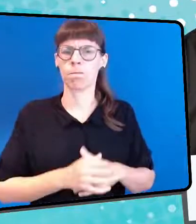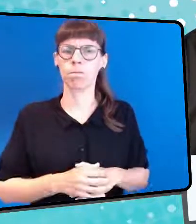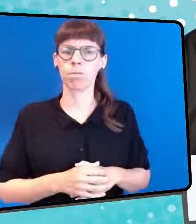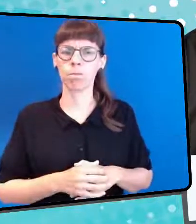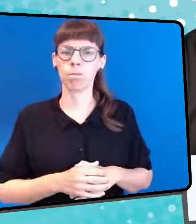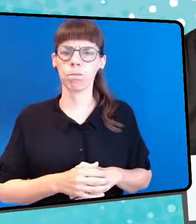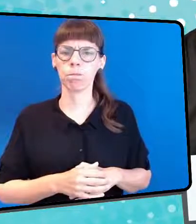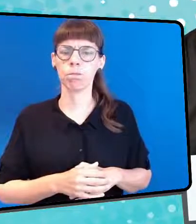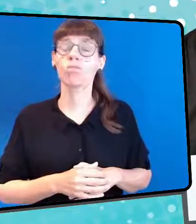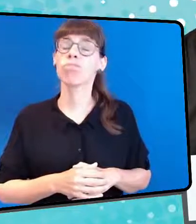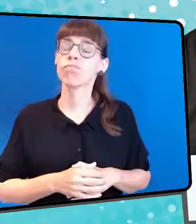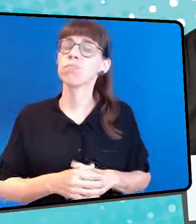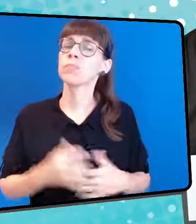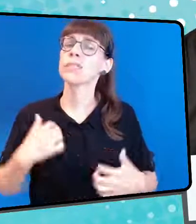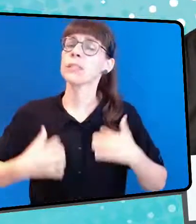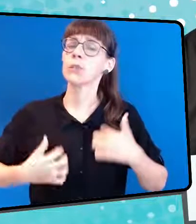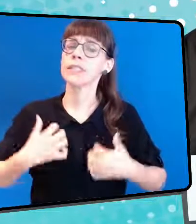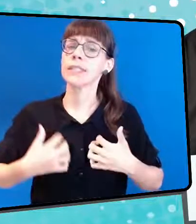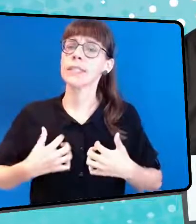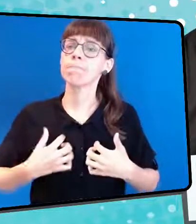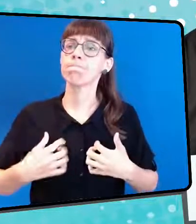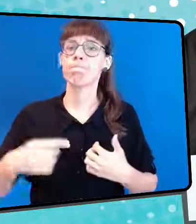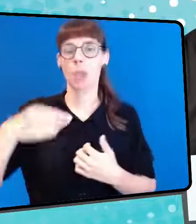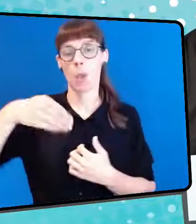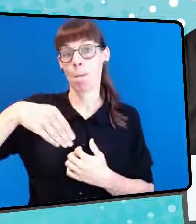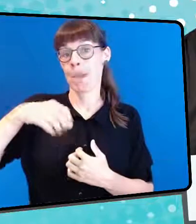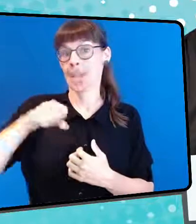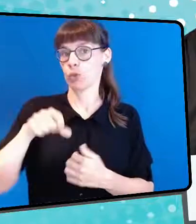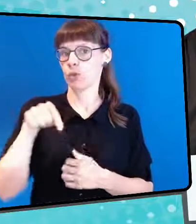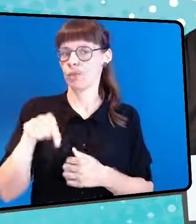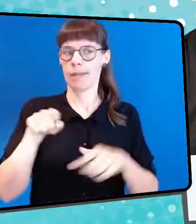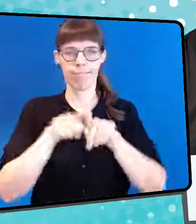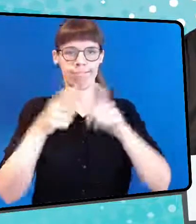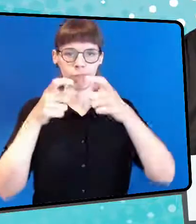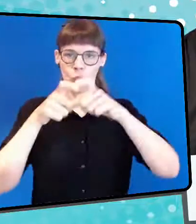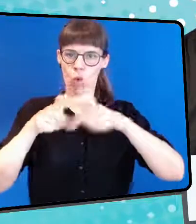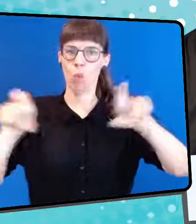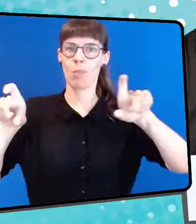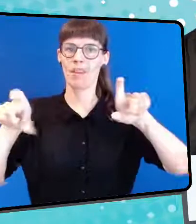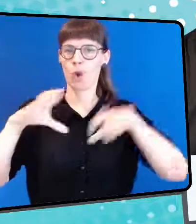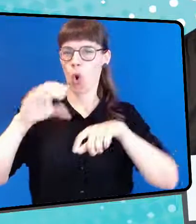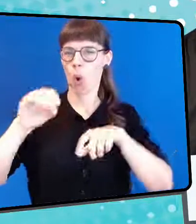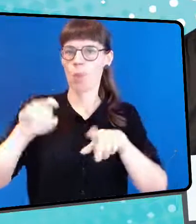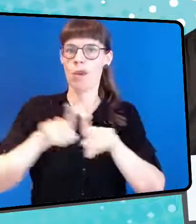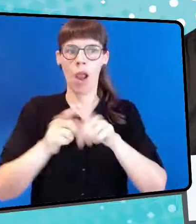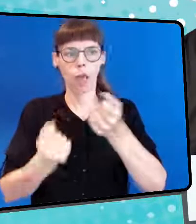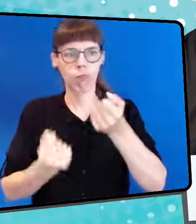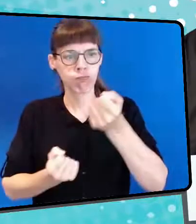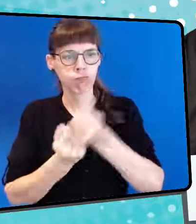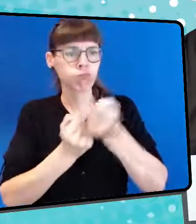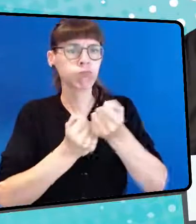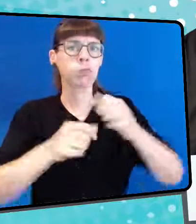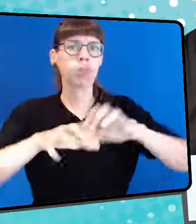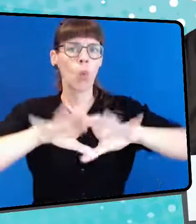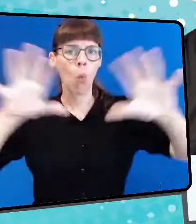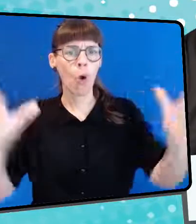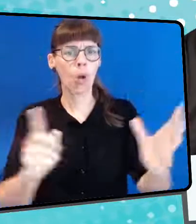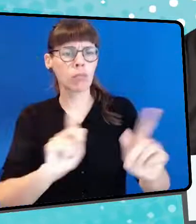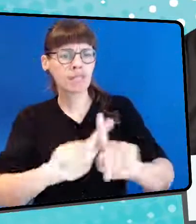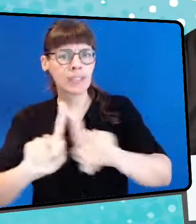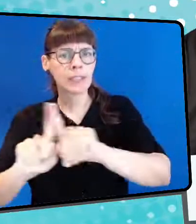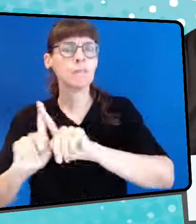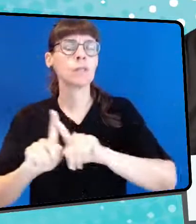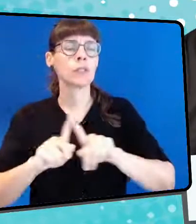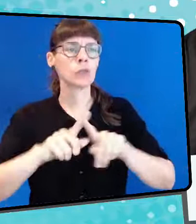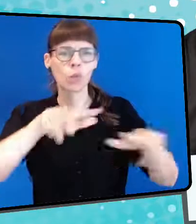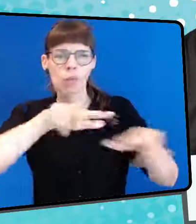Microsoft as a company that really supports the organizations all over the planet, and with a huge